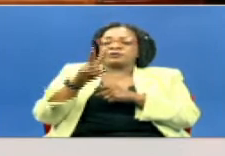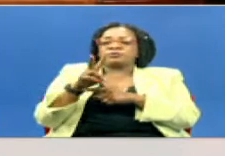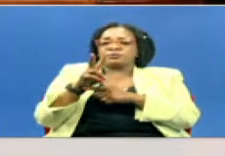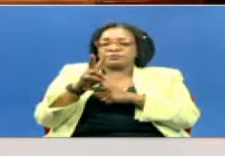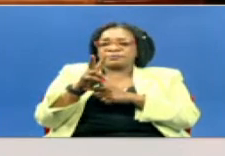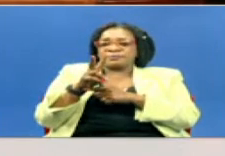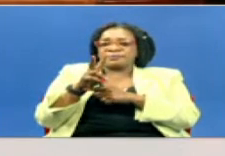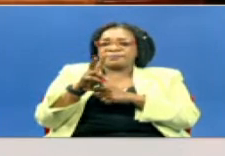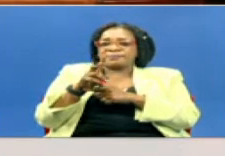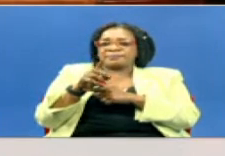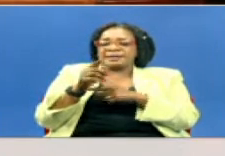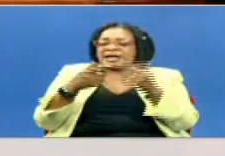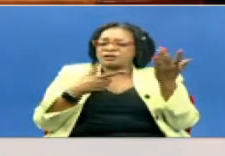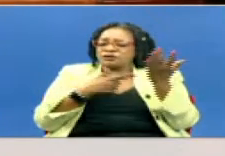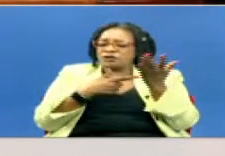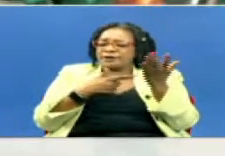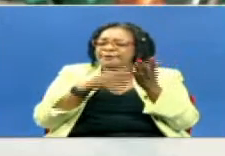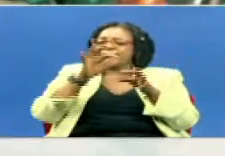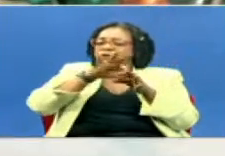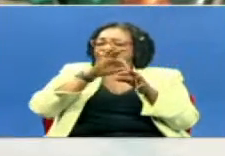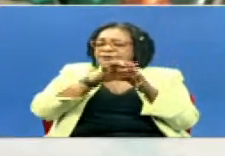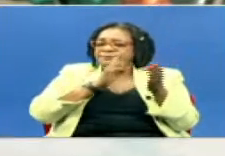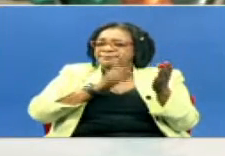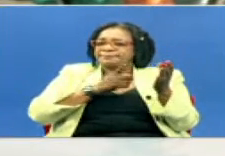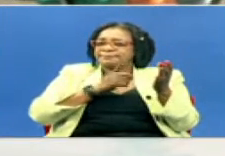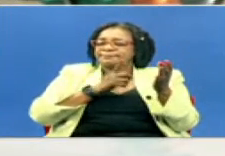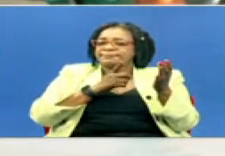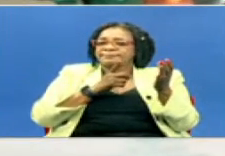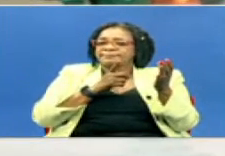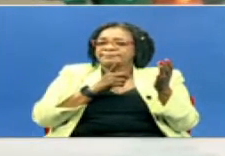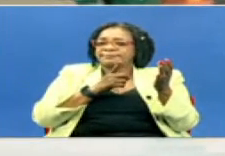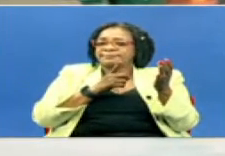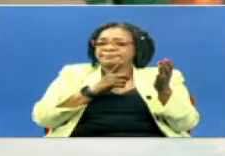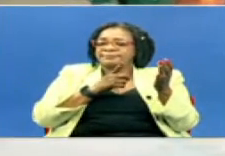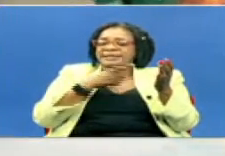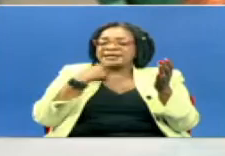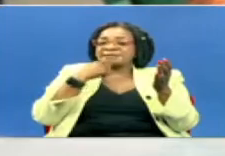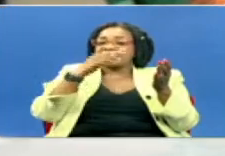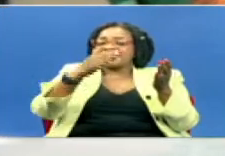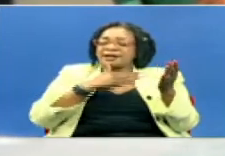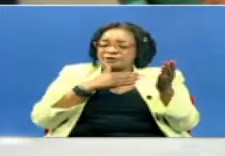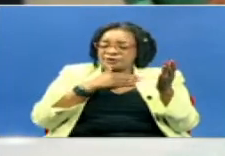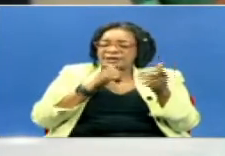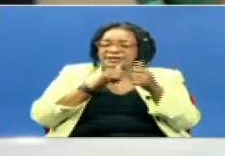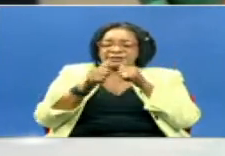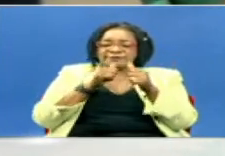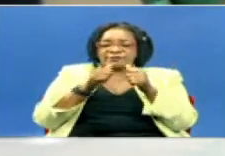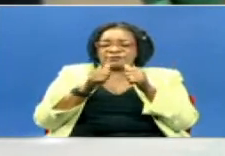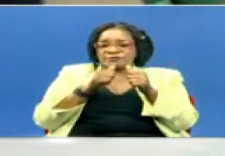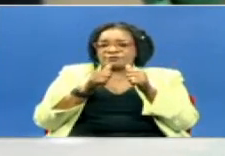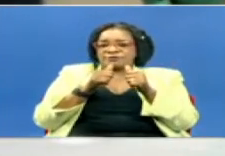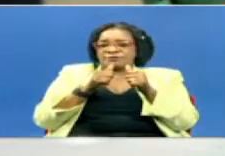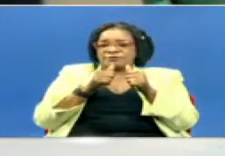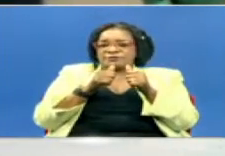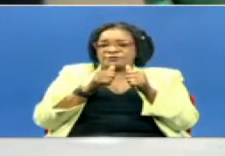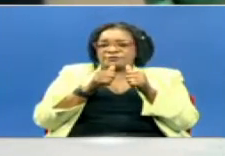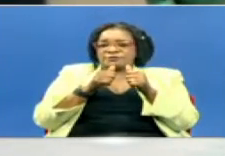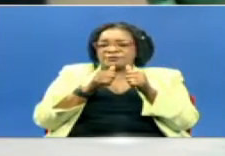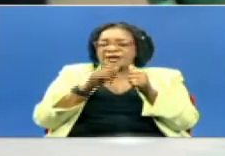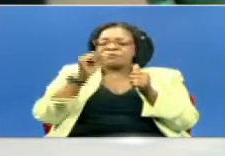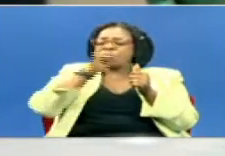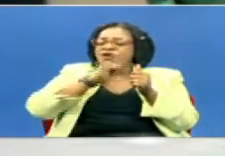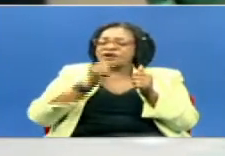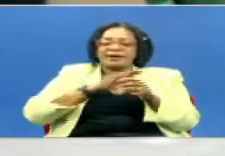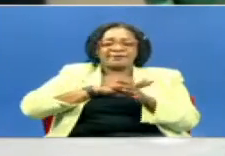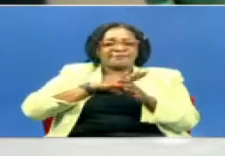This electronic voting, I said earlier on in an interview, and I think I'm old enough